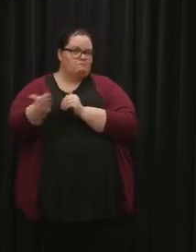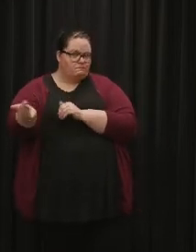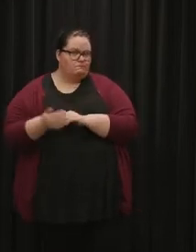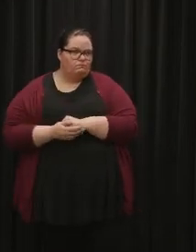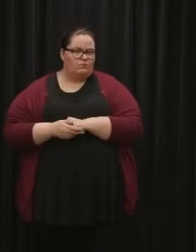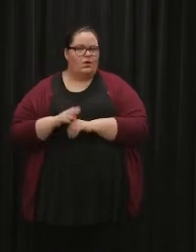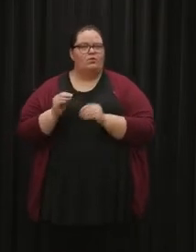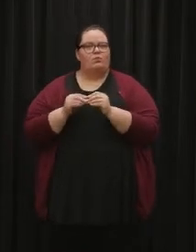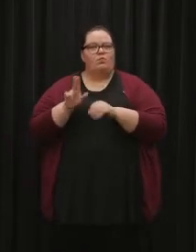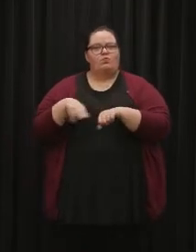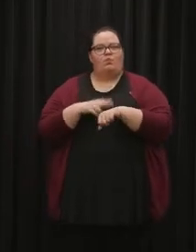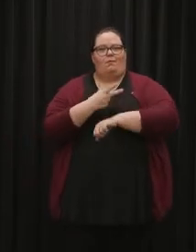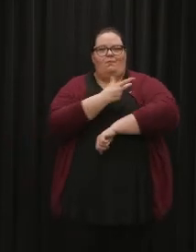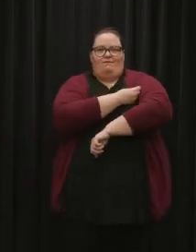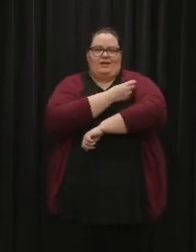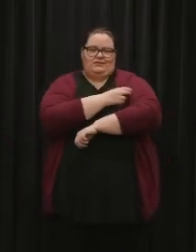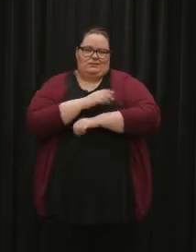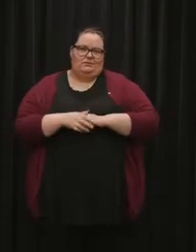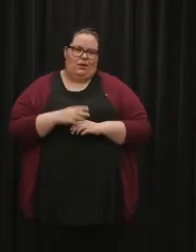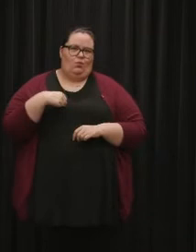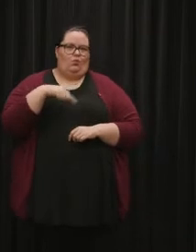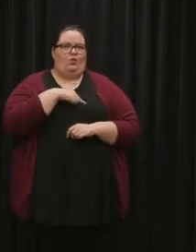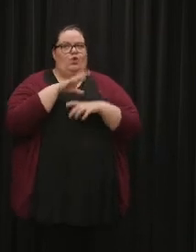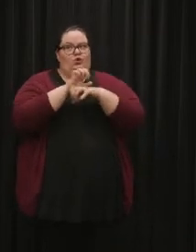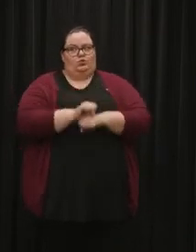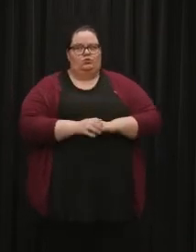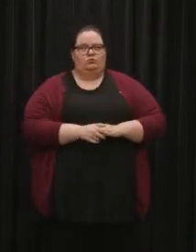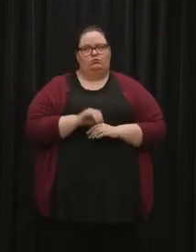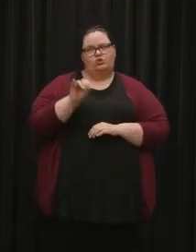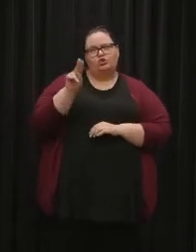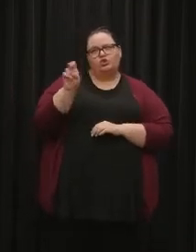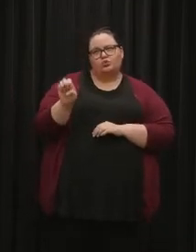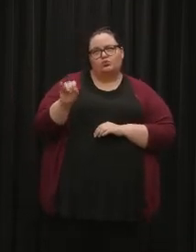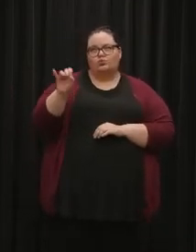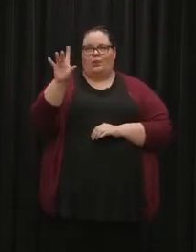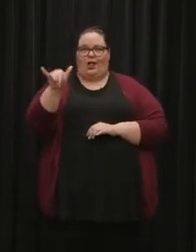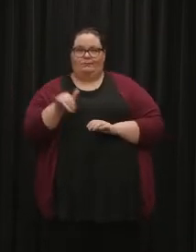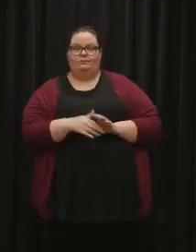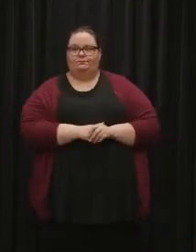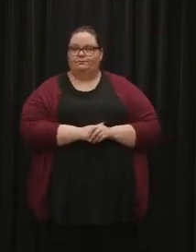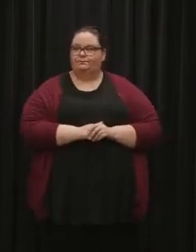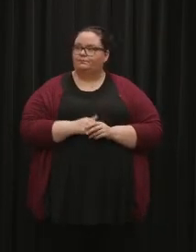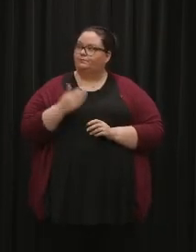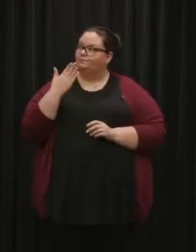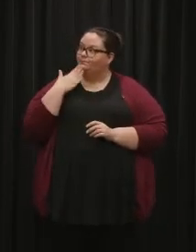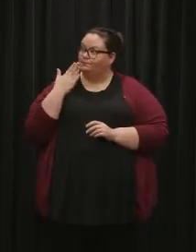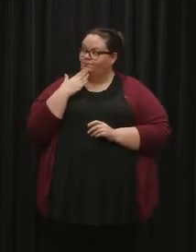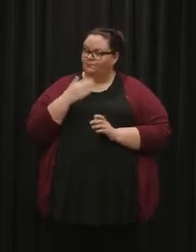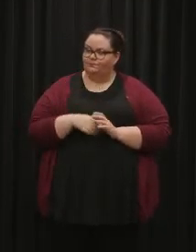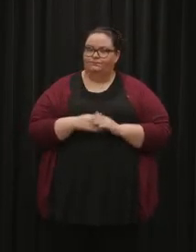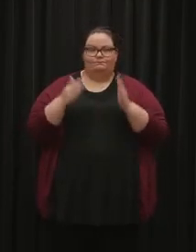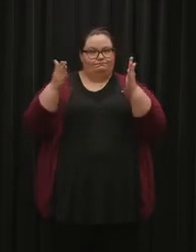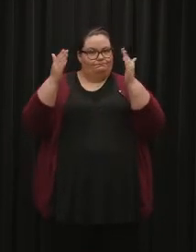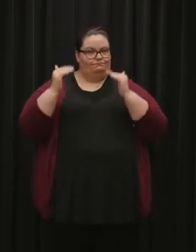traditional vaccines probably around the June-July timeframe. Thank you, Doctor. Laura Lyle,